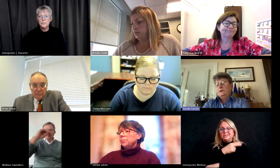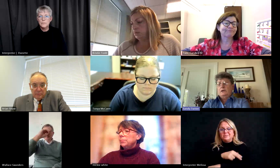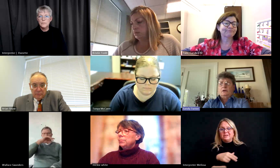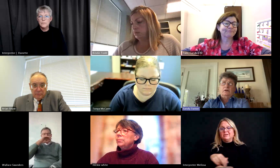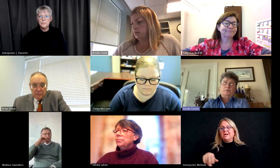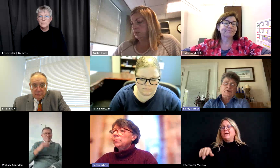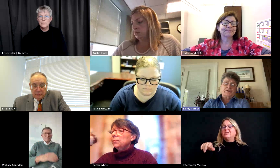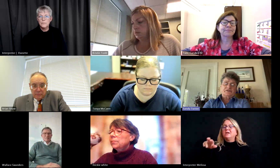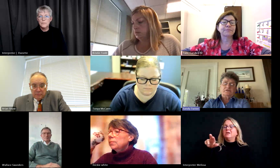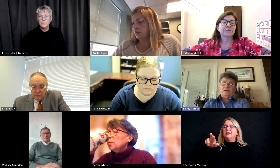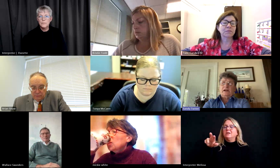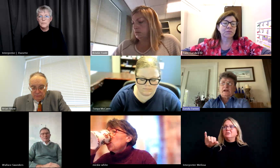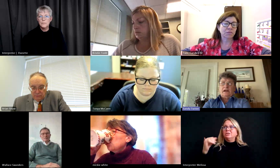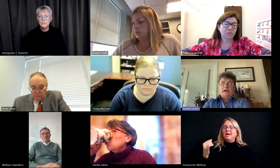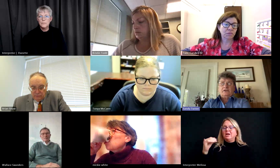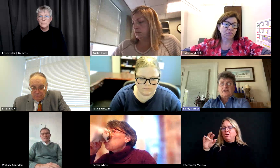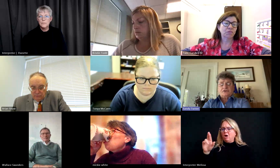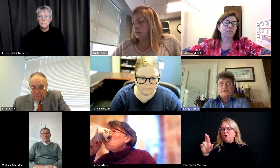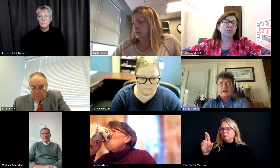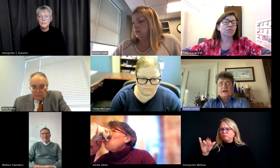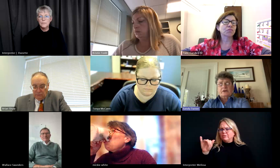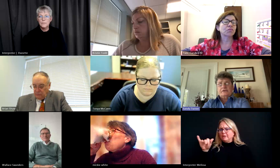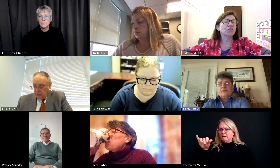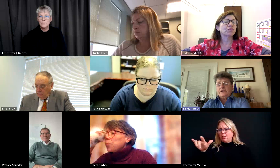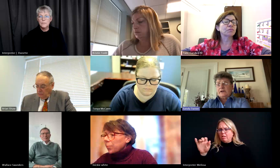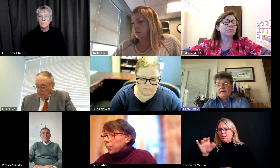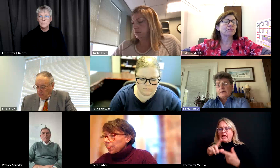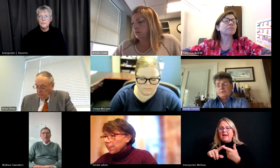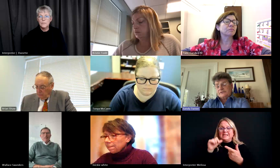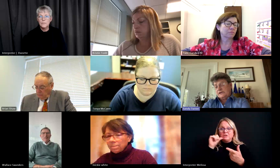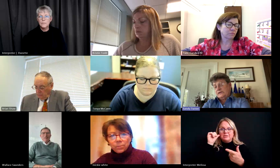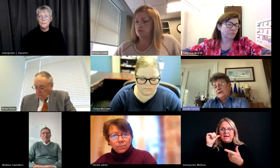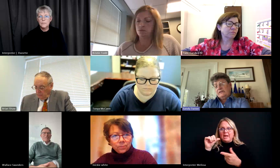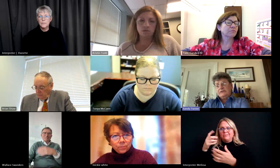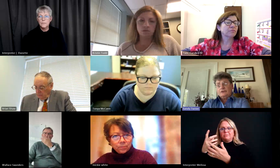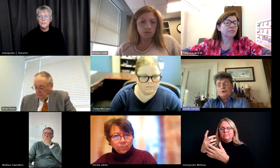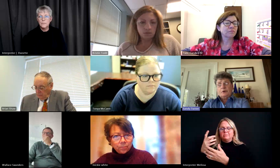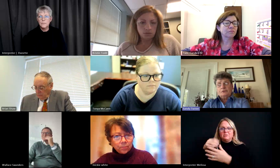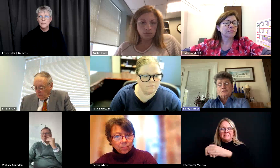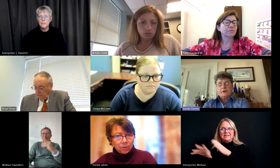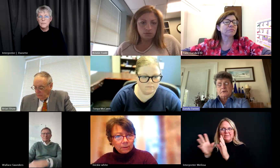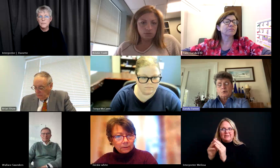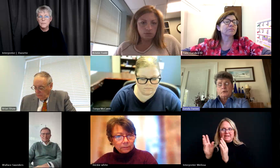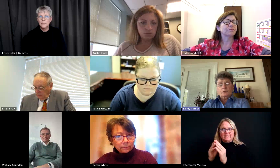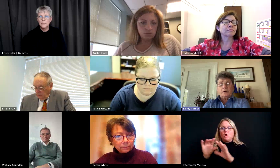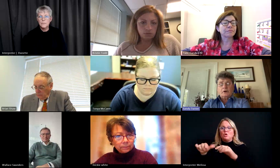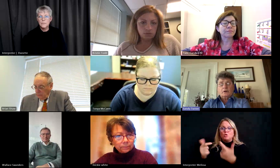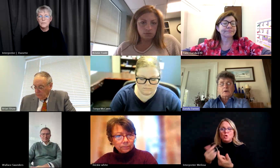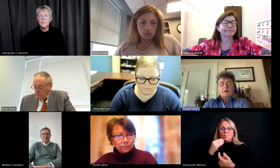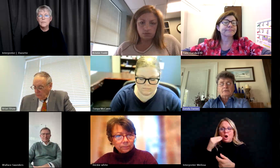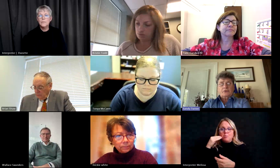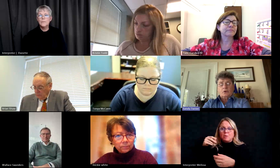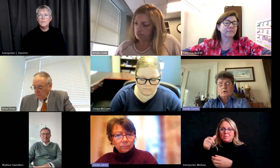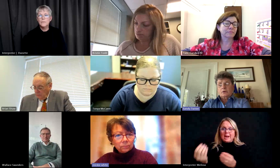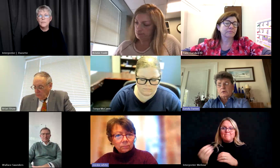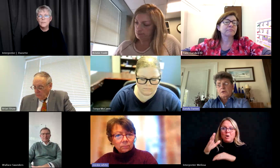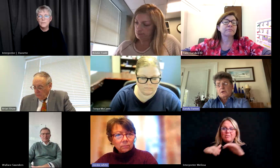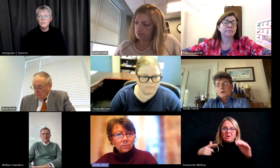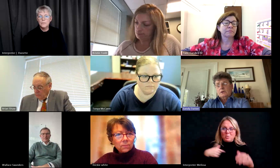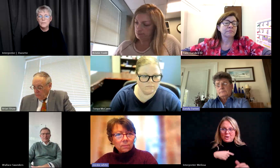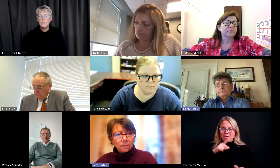Riddle, the prison. And yesterday I learned in a meeting that I was in that even the group homes are paying more than we are